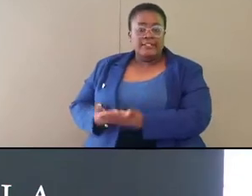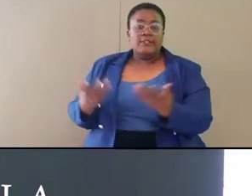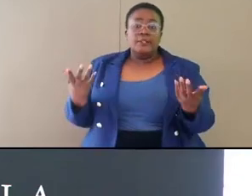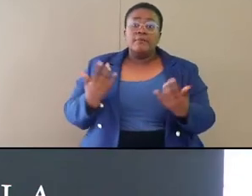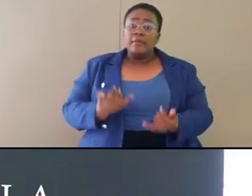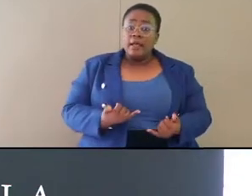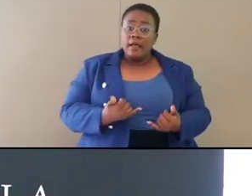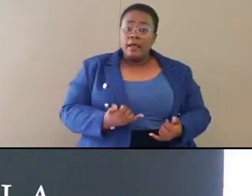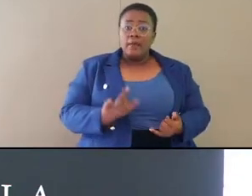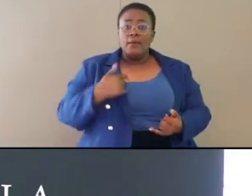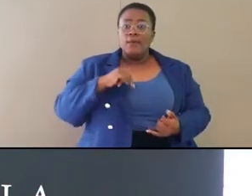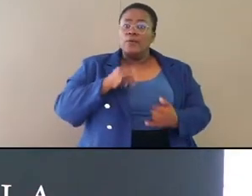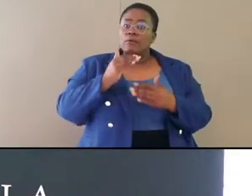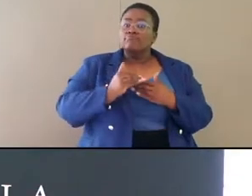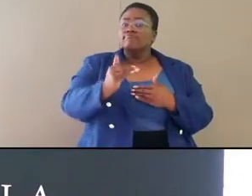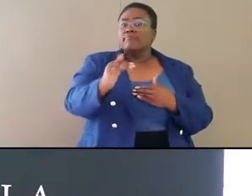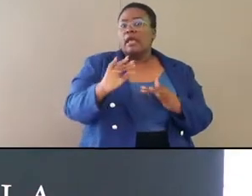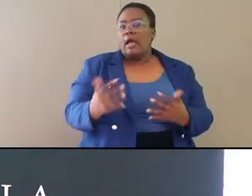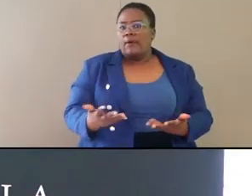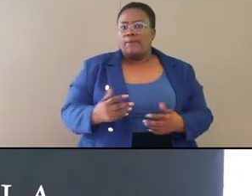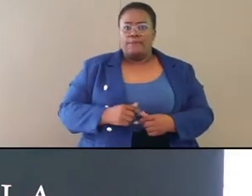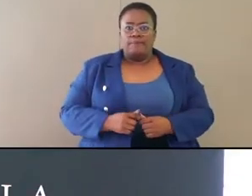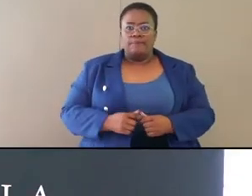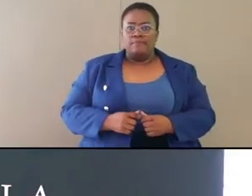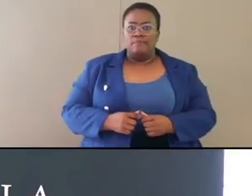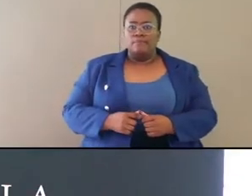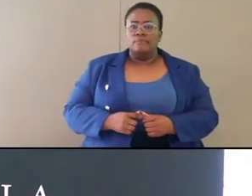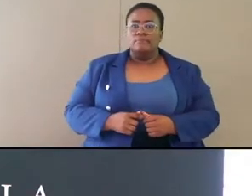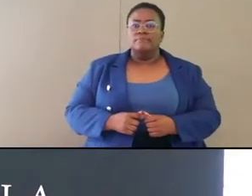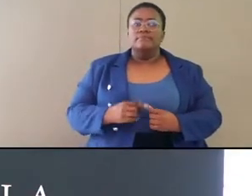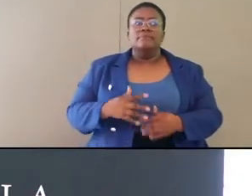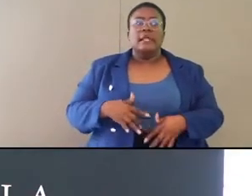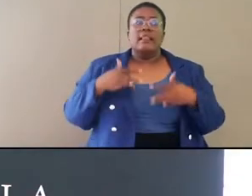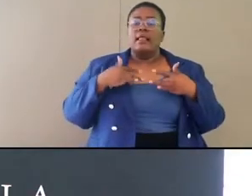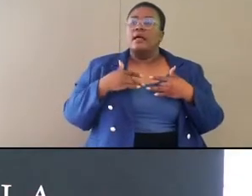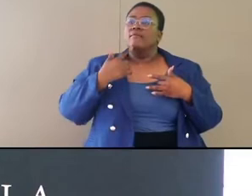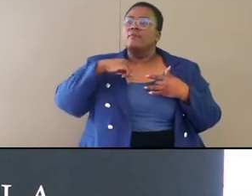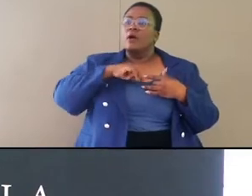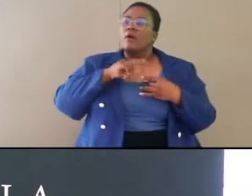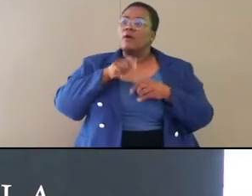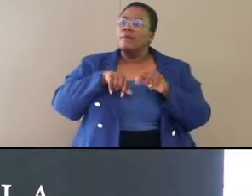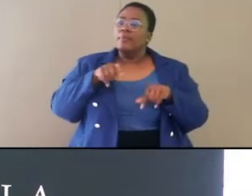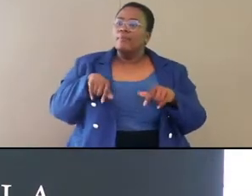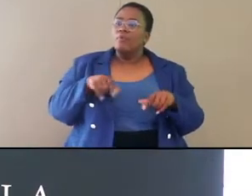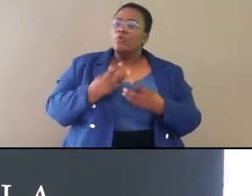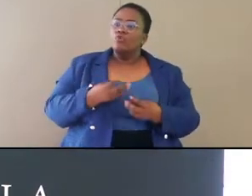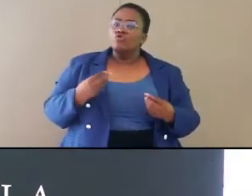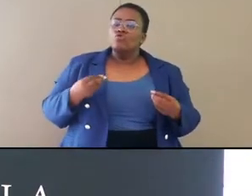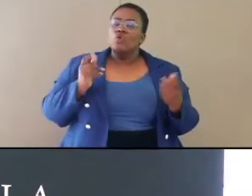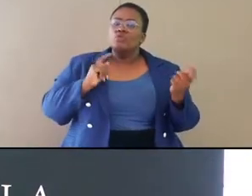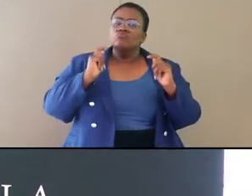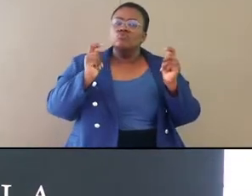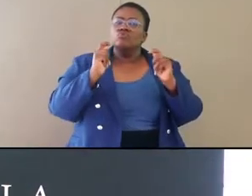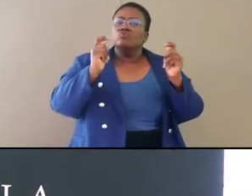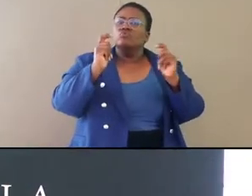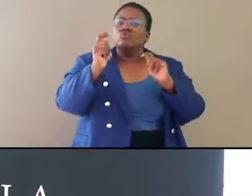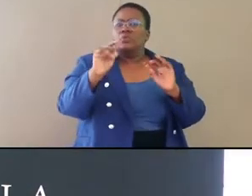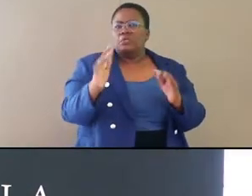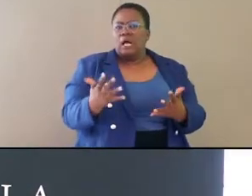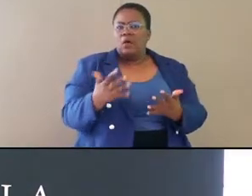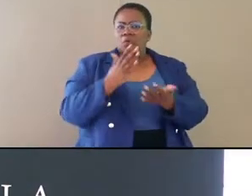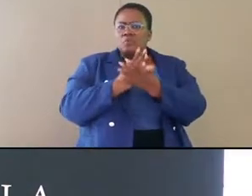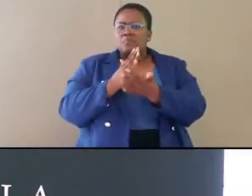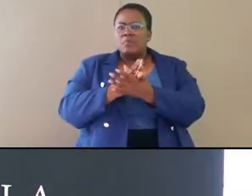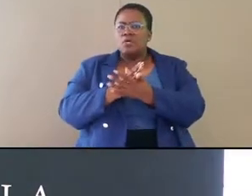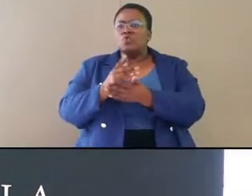change the lives of our people for them to be able to stand on their own two feet